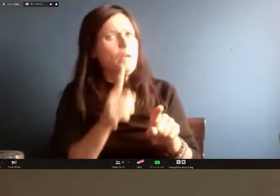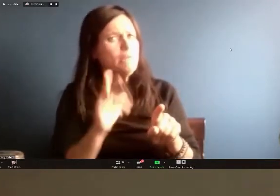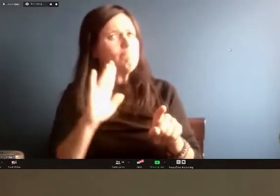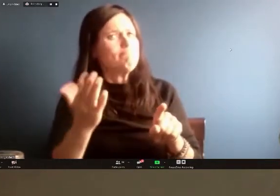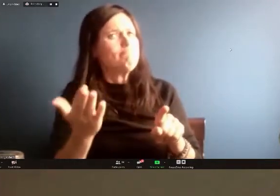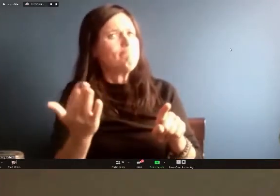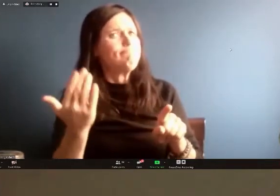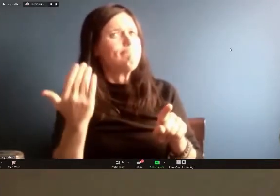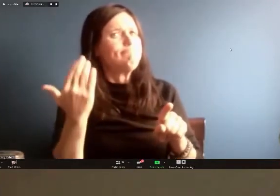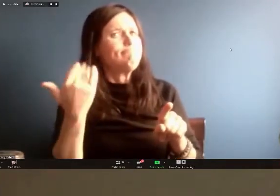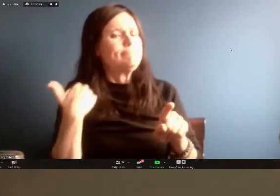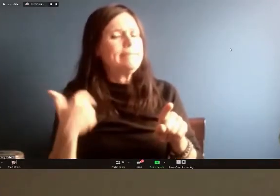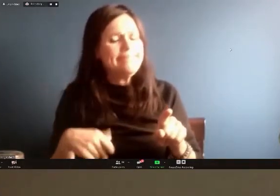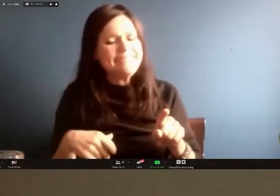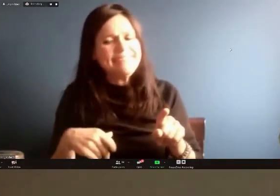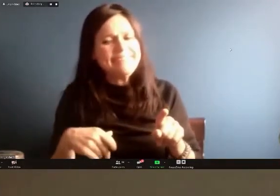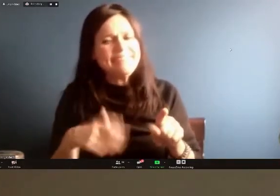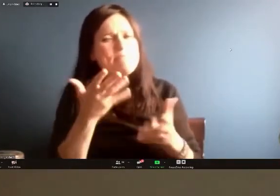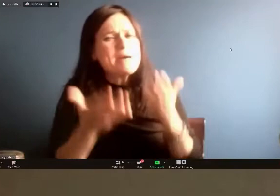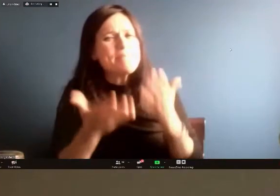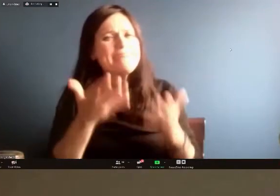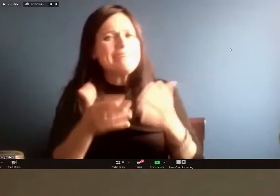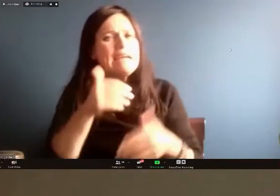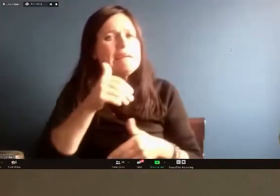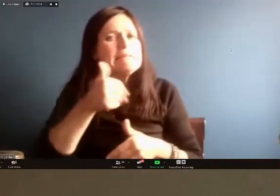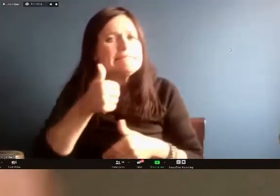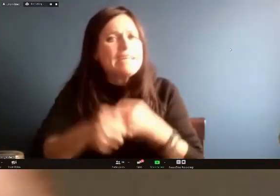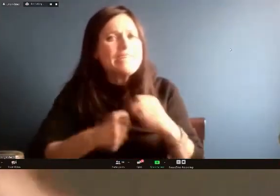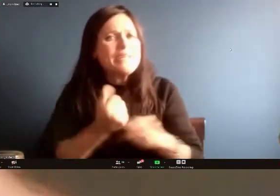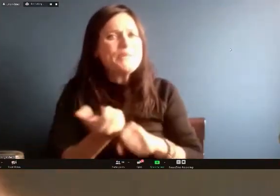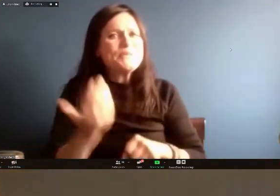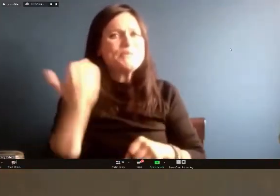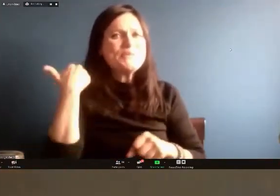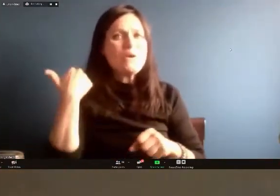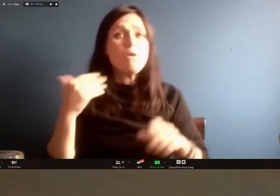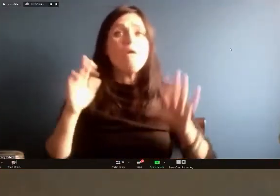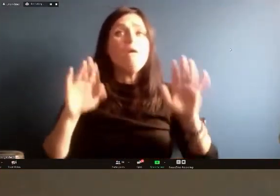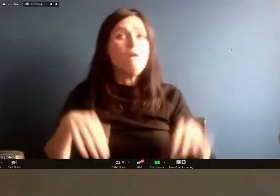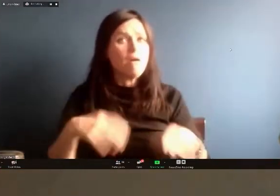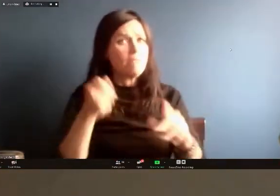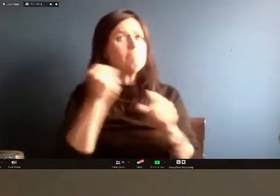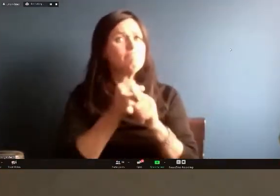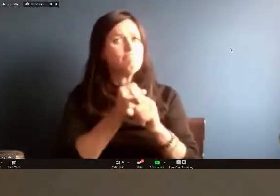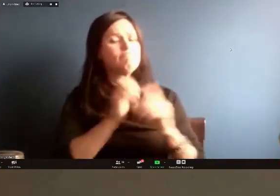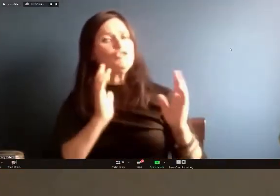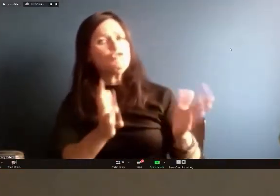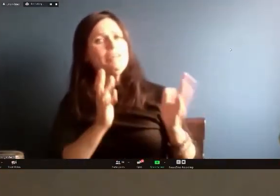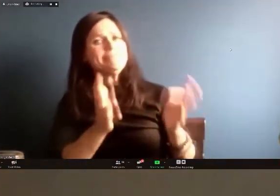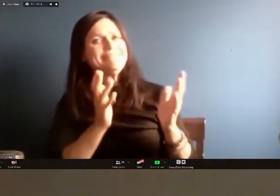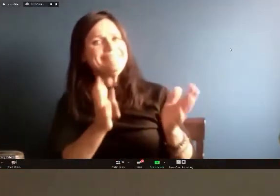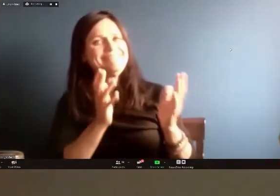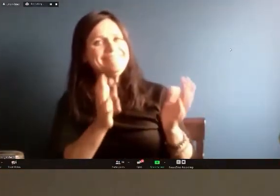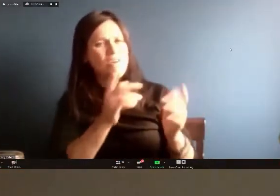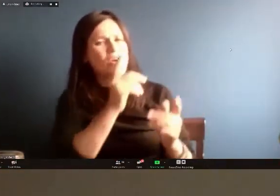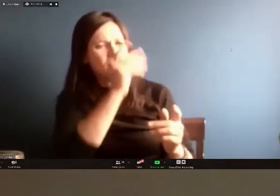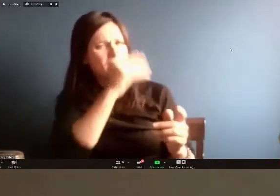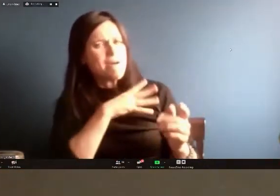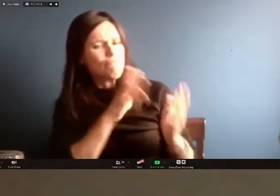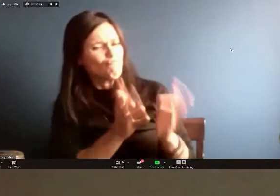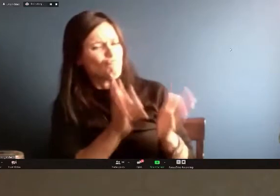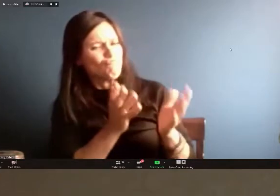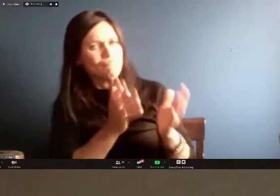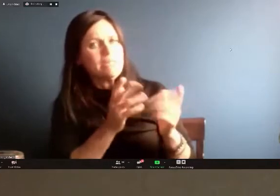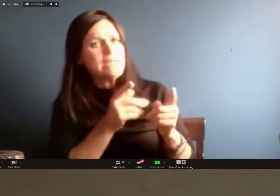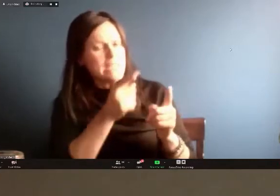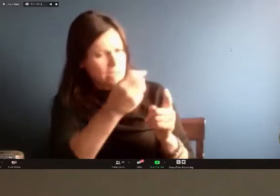say probably 10 years ago. I was having a conversation with a guy who told me that he and his